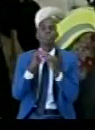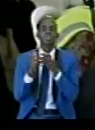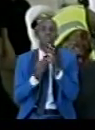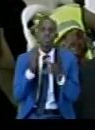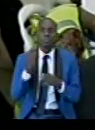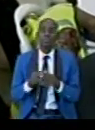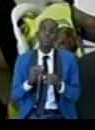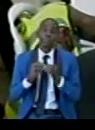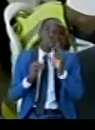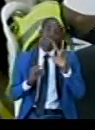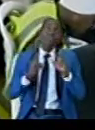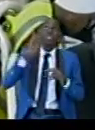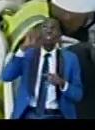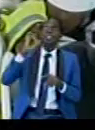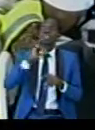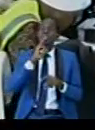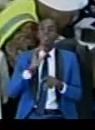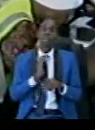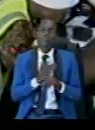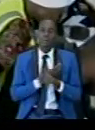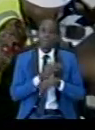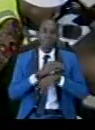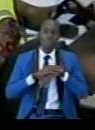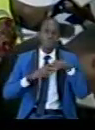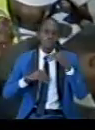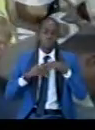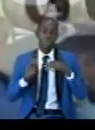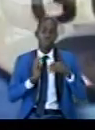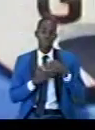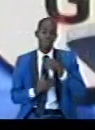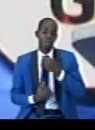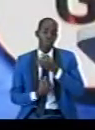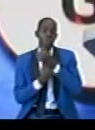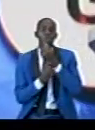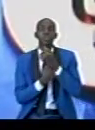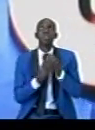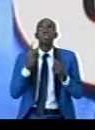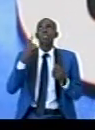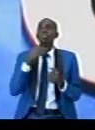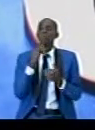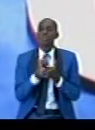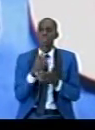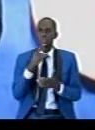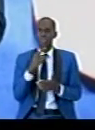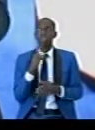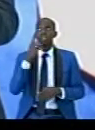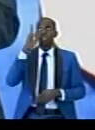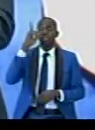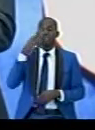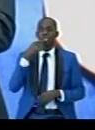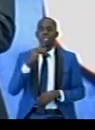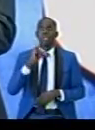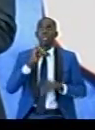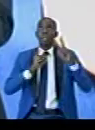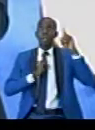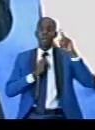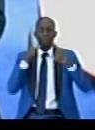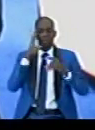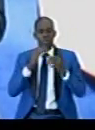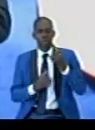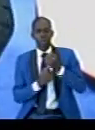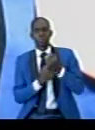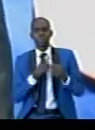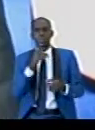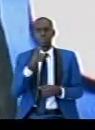is our circle. It's our support. It's the one that says, I'll support you. I will succor you. I will lift